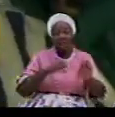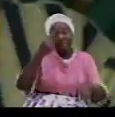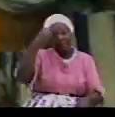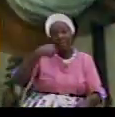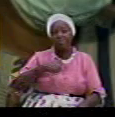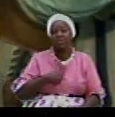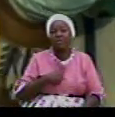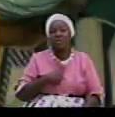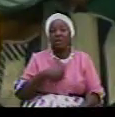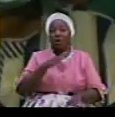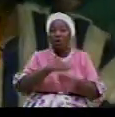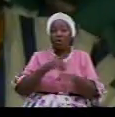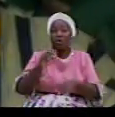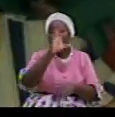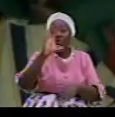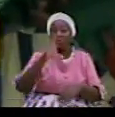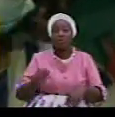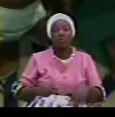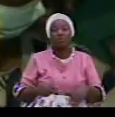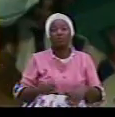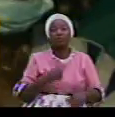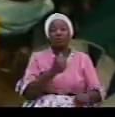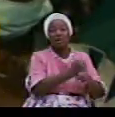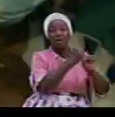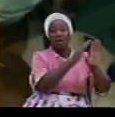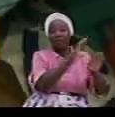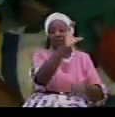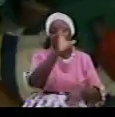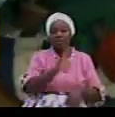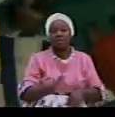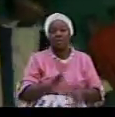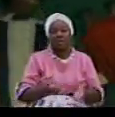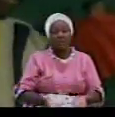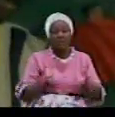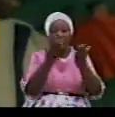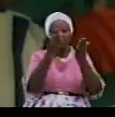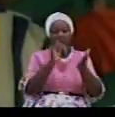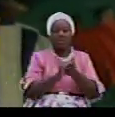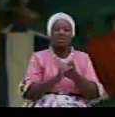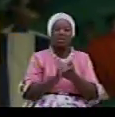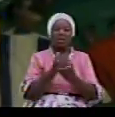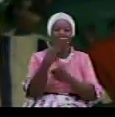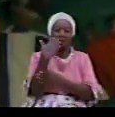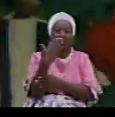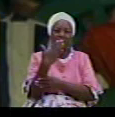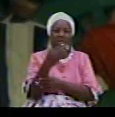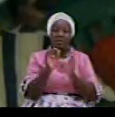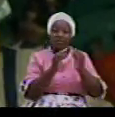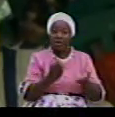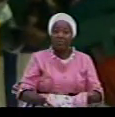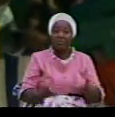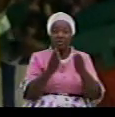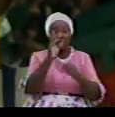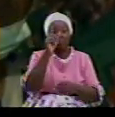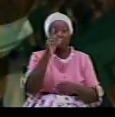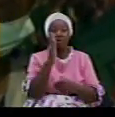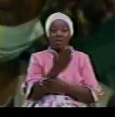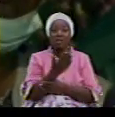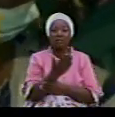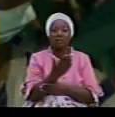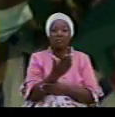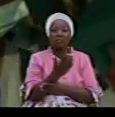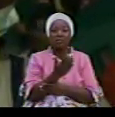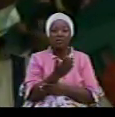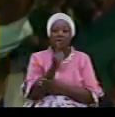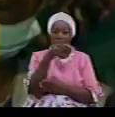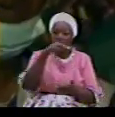on a cross of Calvary. Raise up that hand. If you're raising up your hand, you'll